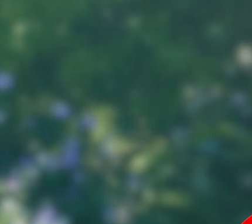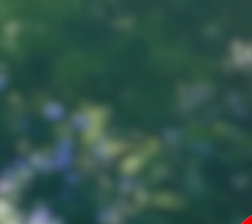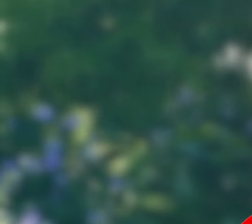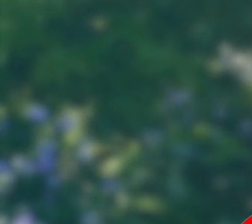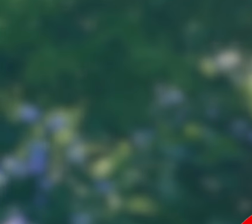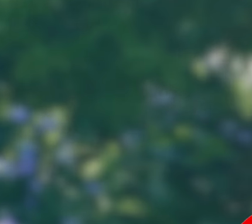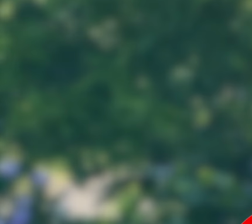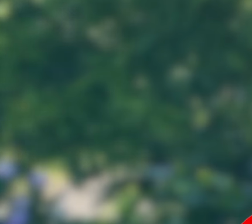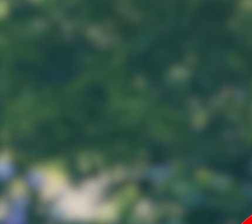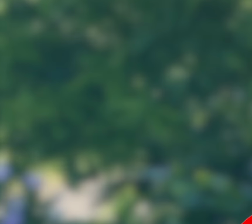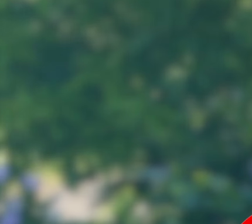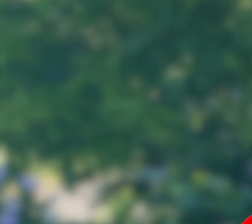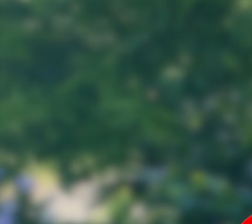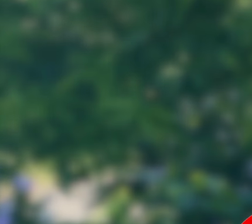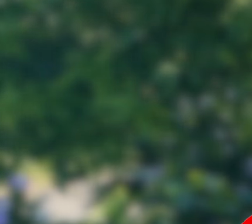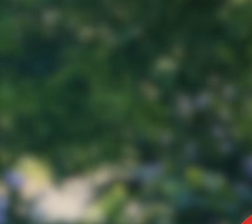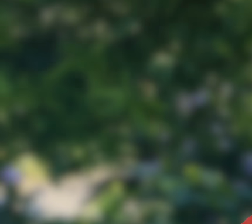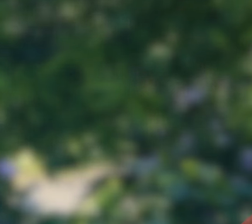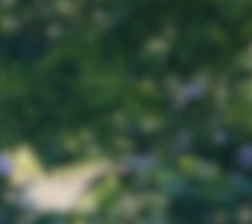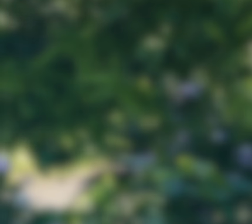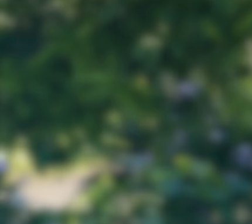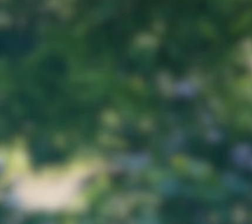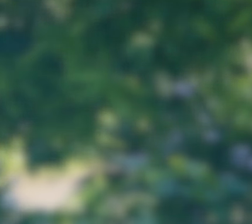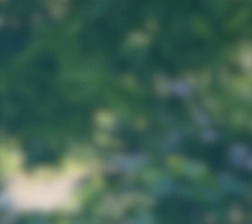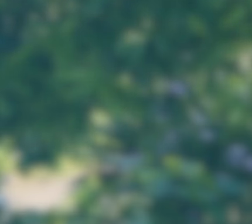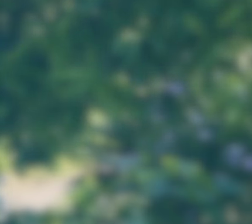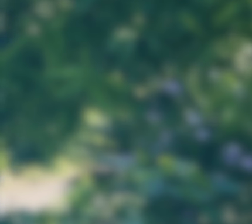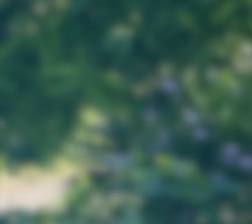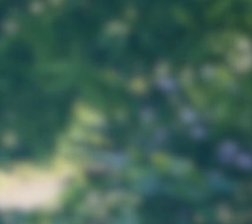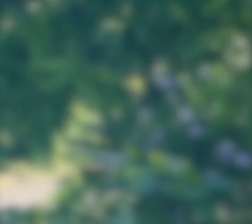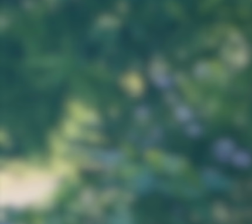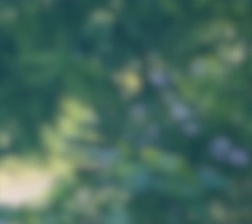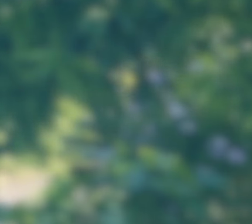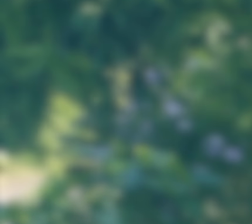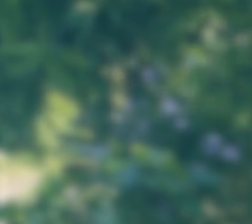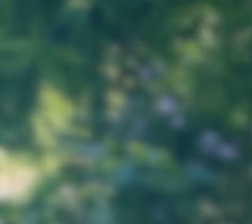Brought to you by MasterCard and SagiCore.